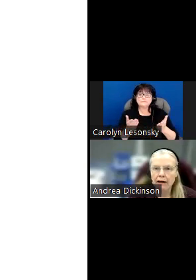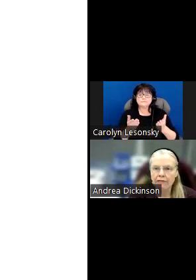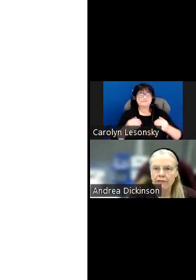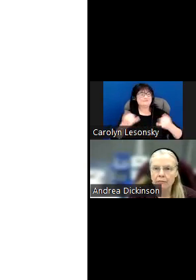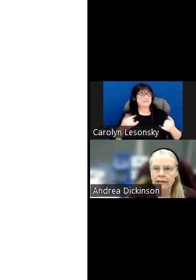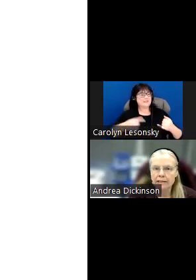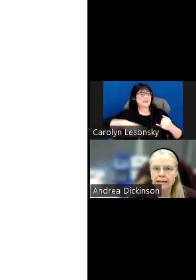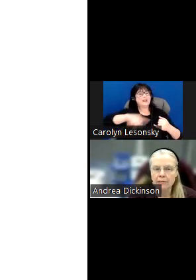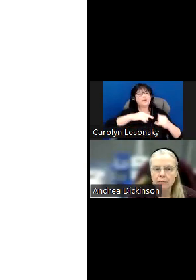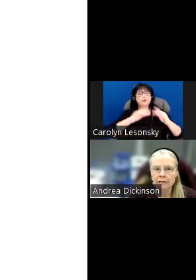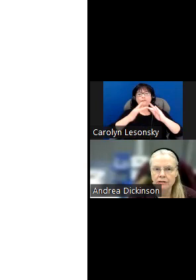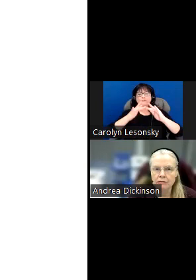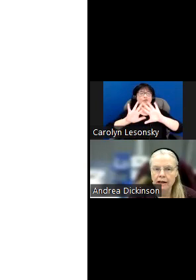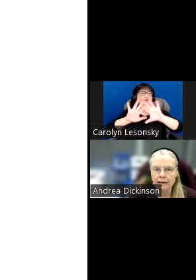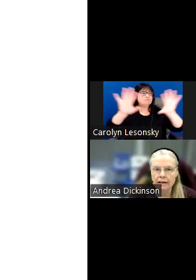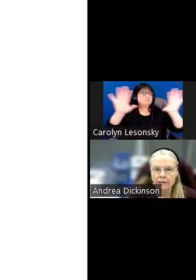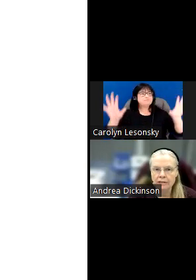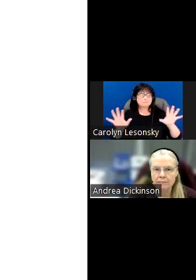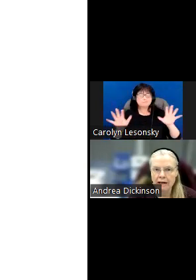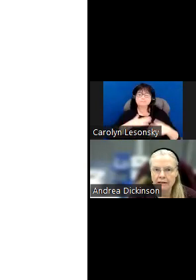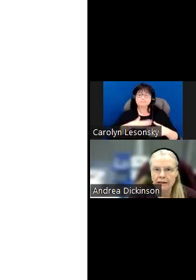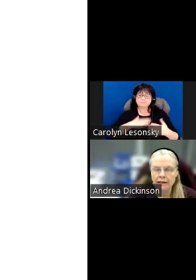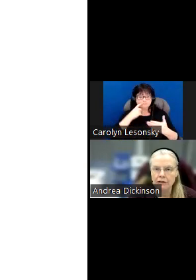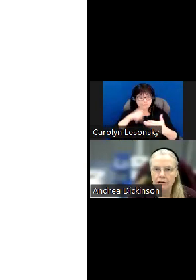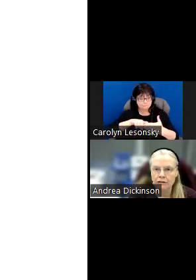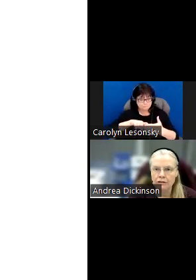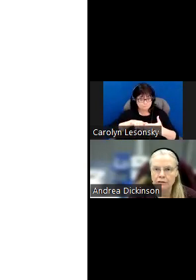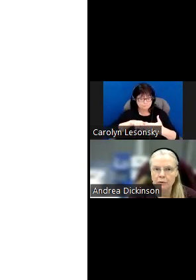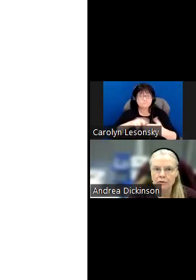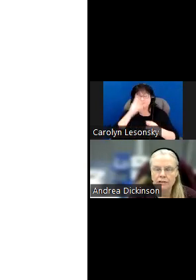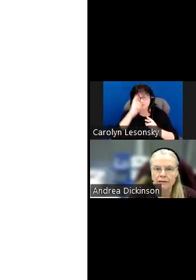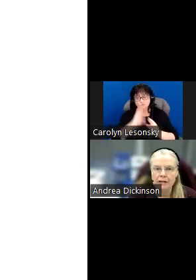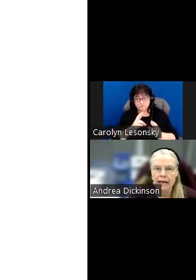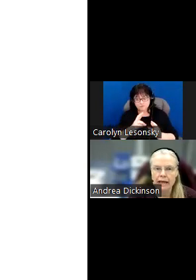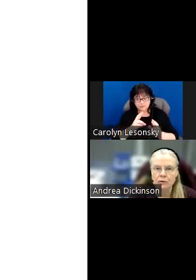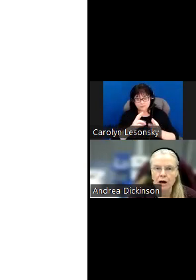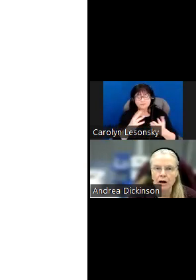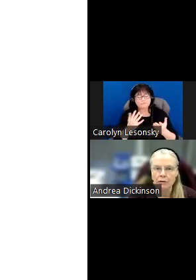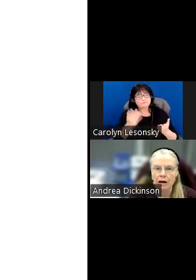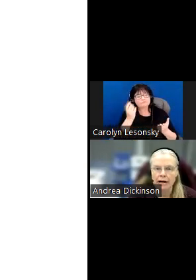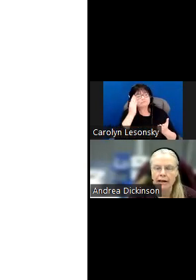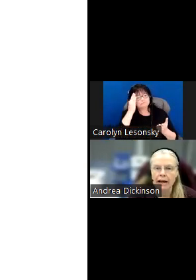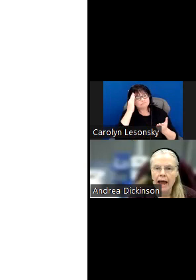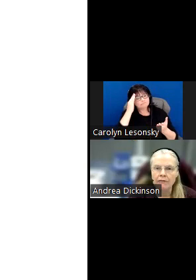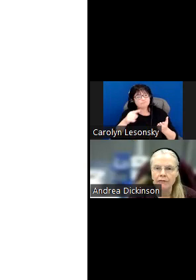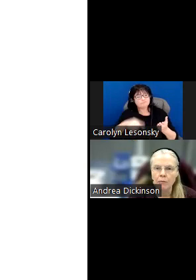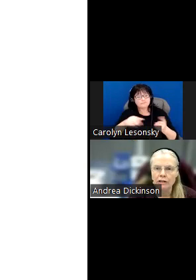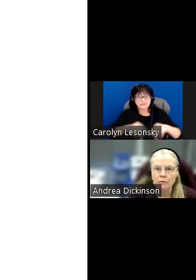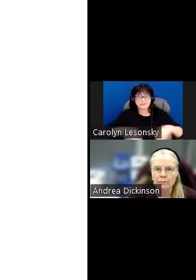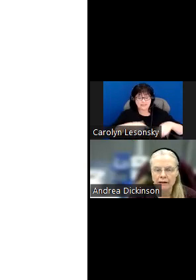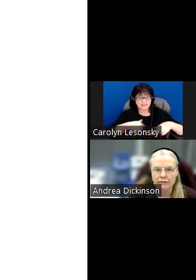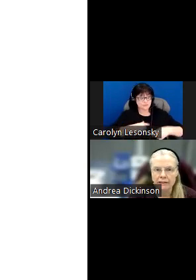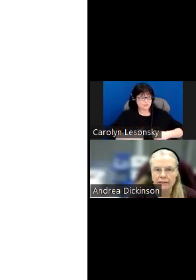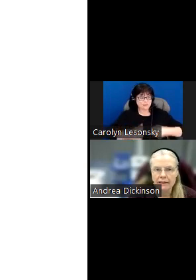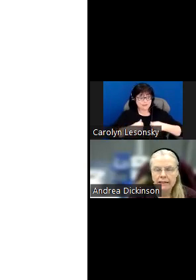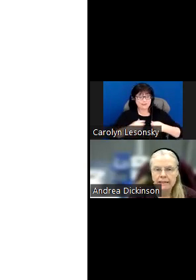virtual platform, let's take a moment to recognize, respect, and acknowledge the importance of the lands we occupy and from which